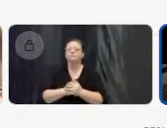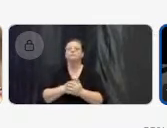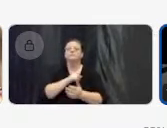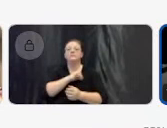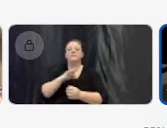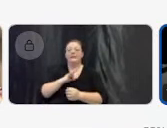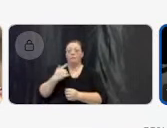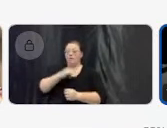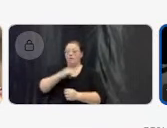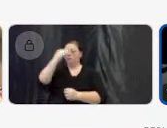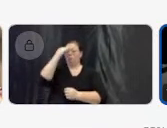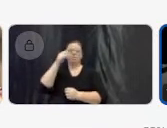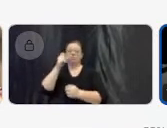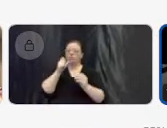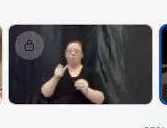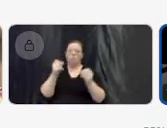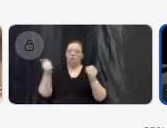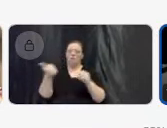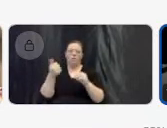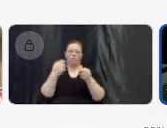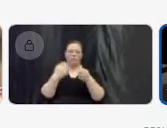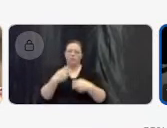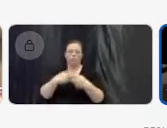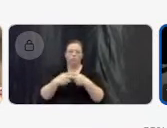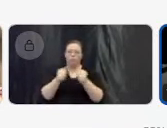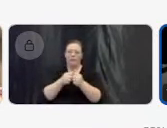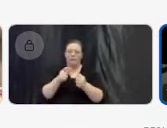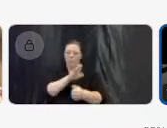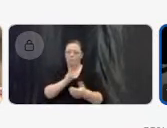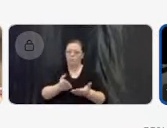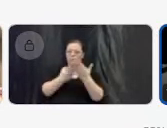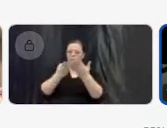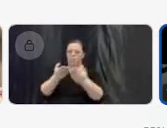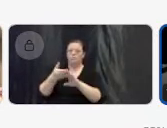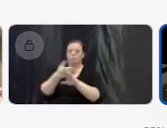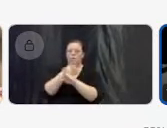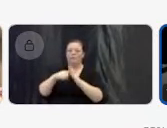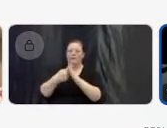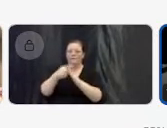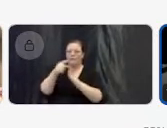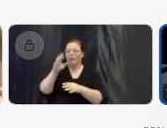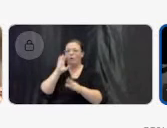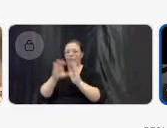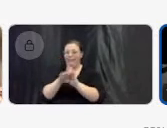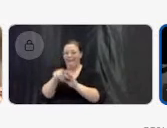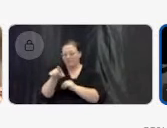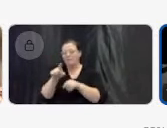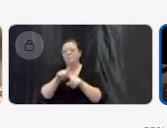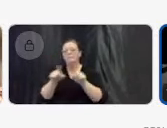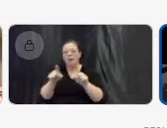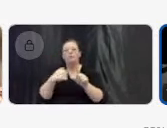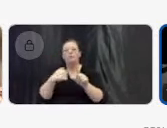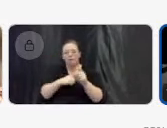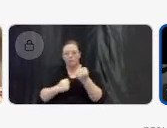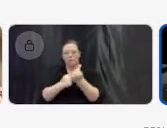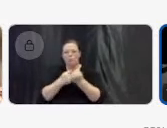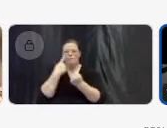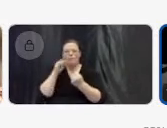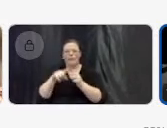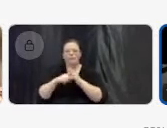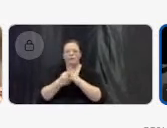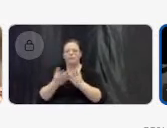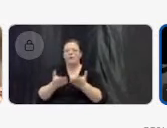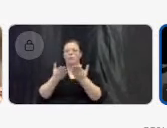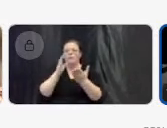knowledge, there are no outstanding issues associated with proposed preliminary plat. Staff is supportive of the proposed preliminary plat.